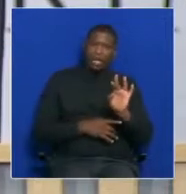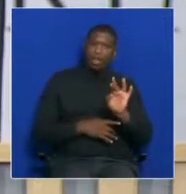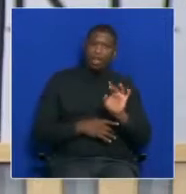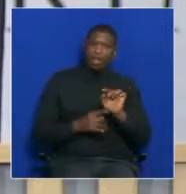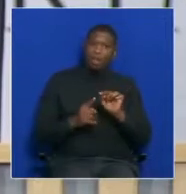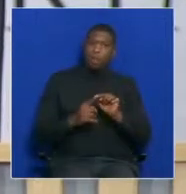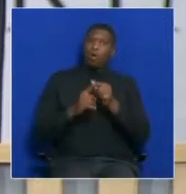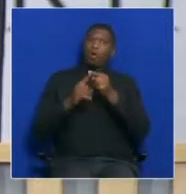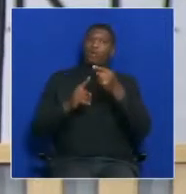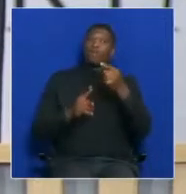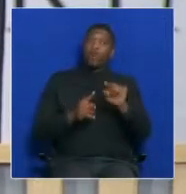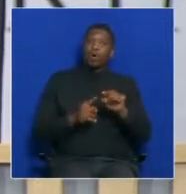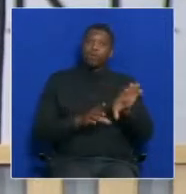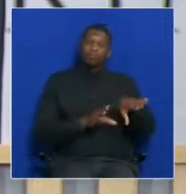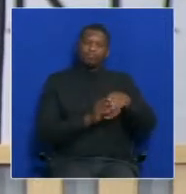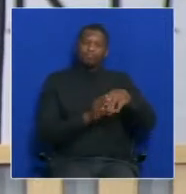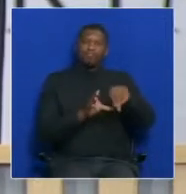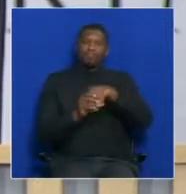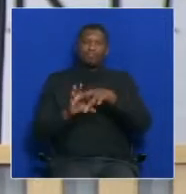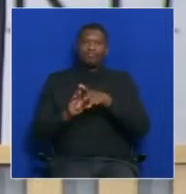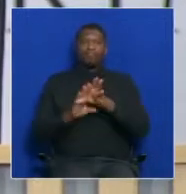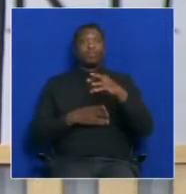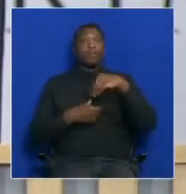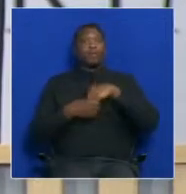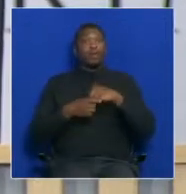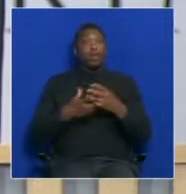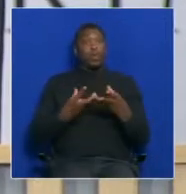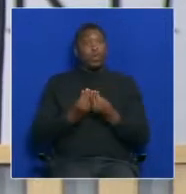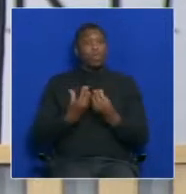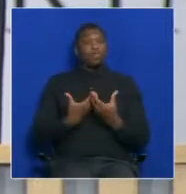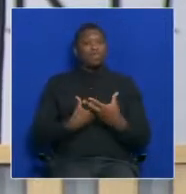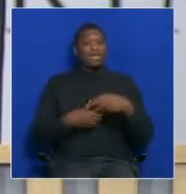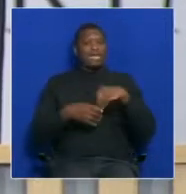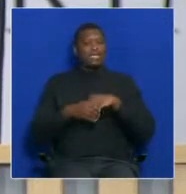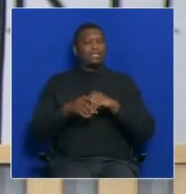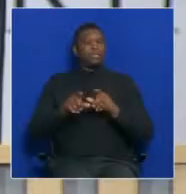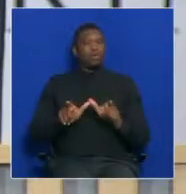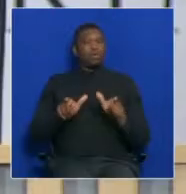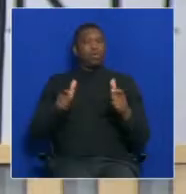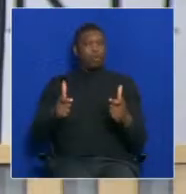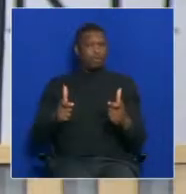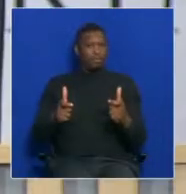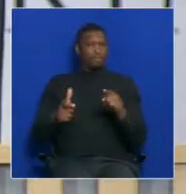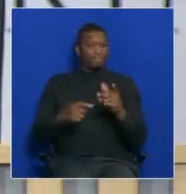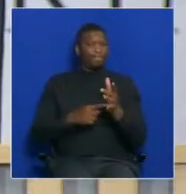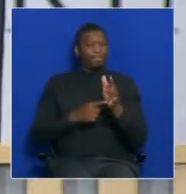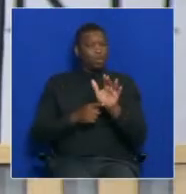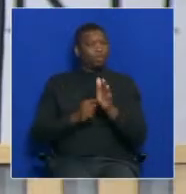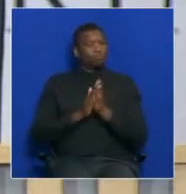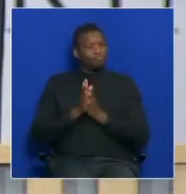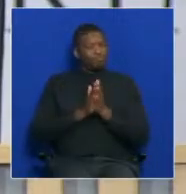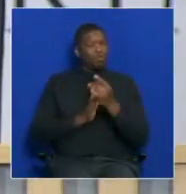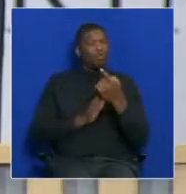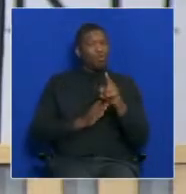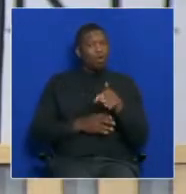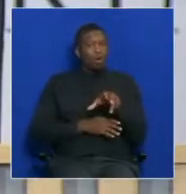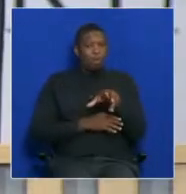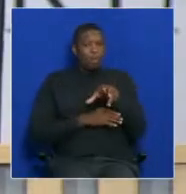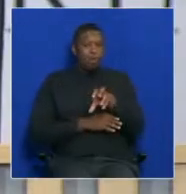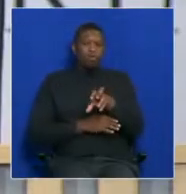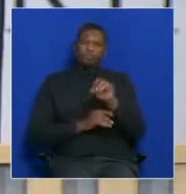with the case intake committee. It motivated for a dedicated post to fulfill this